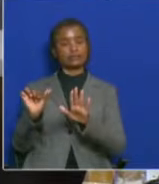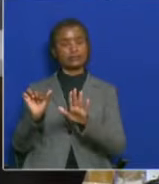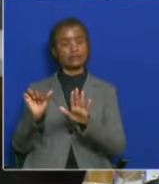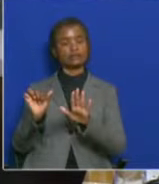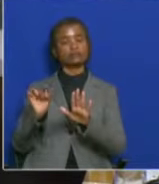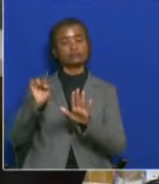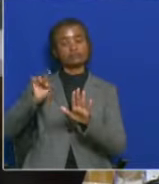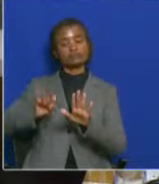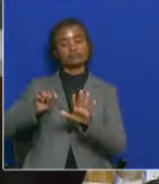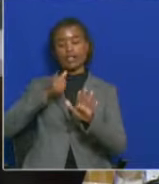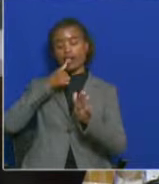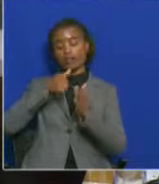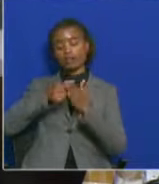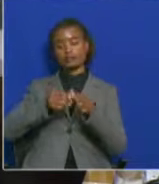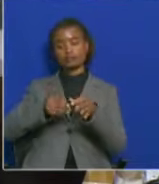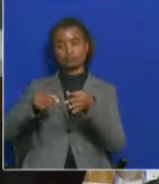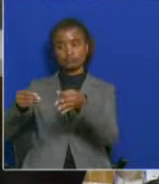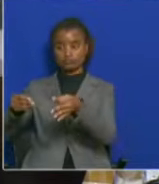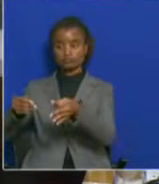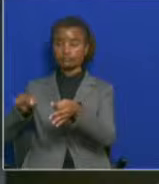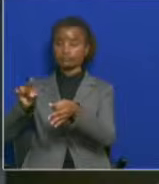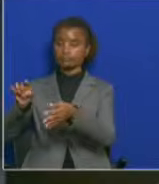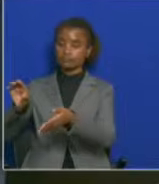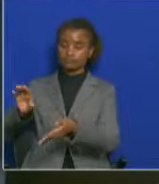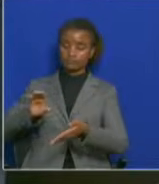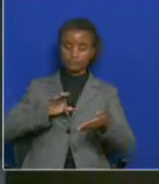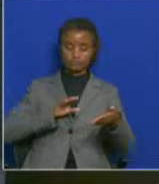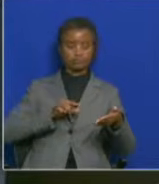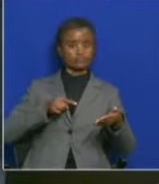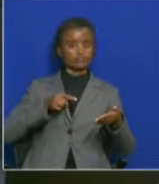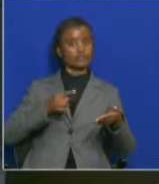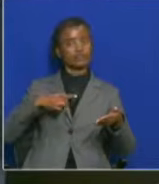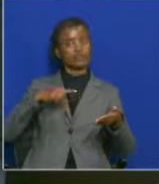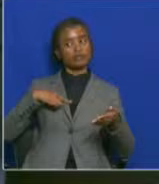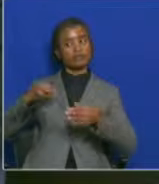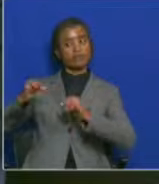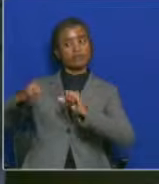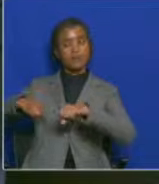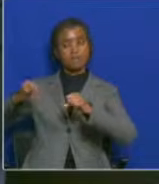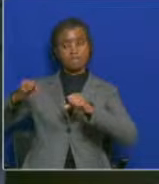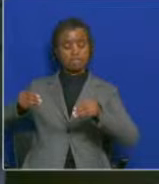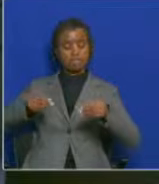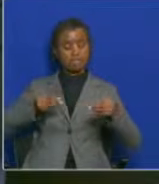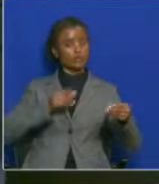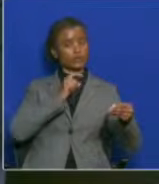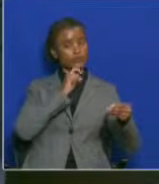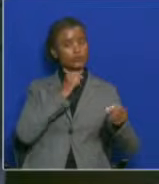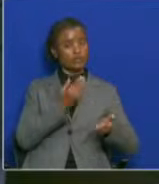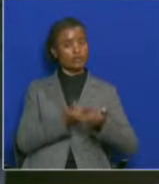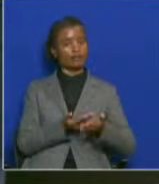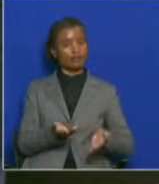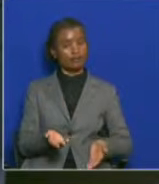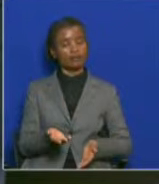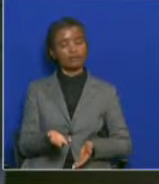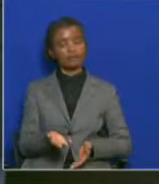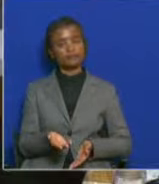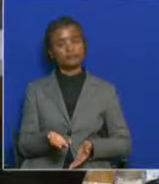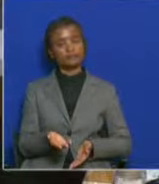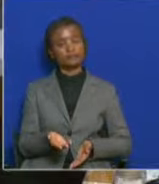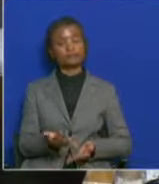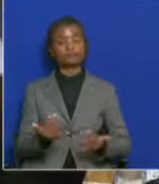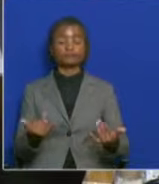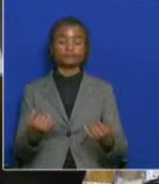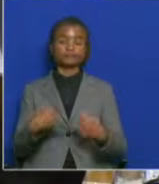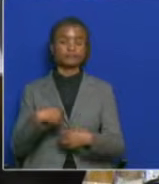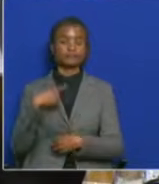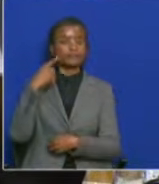with the necessary permissions to be able to use it in these proceedings. So I think, Chair, I will now go to